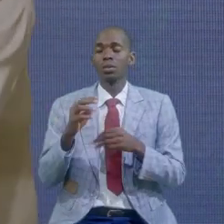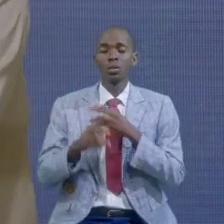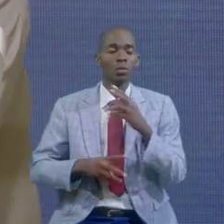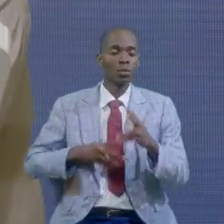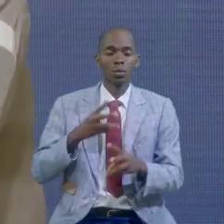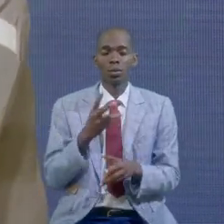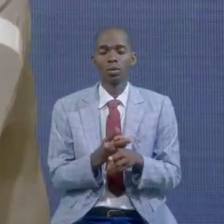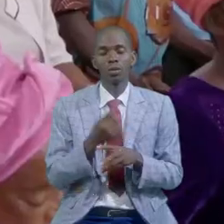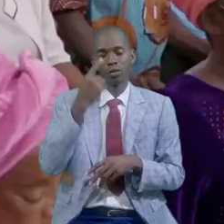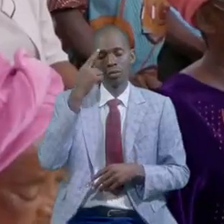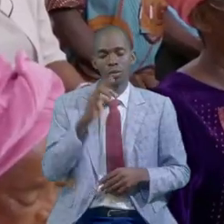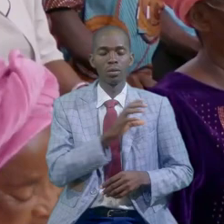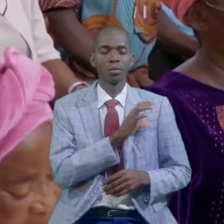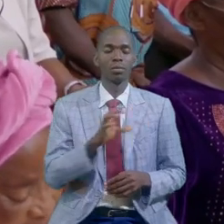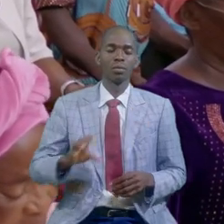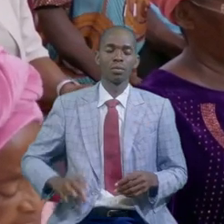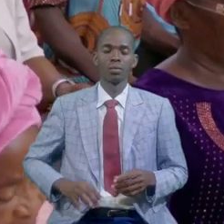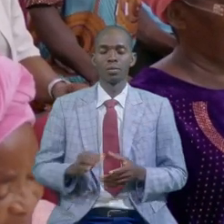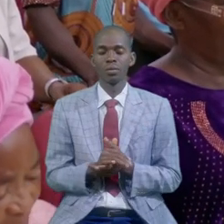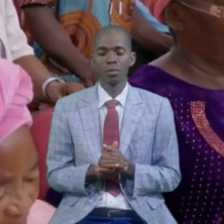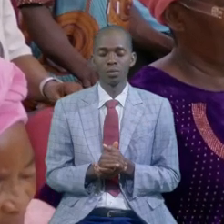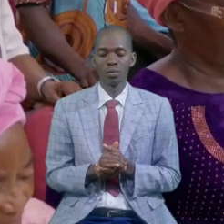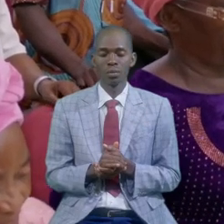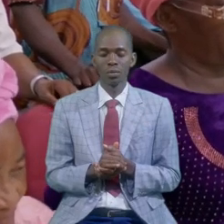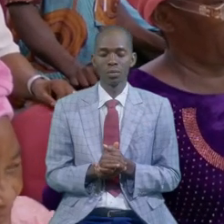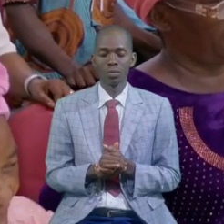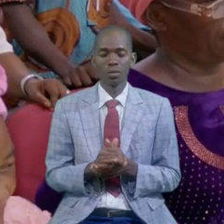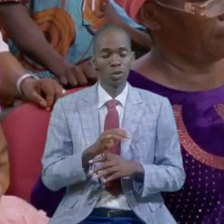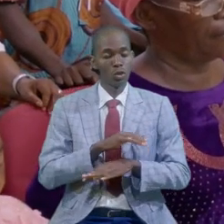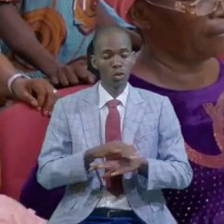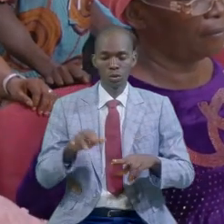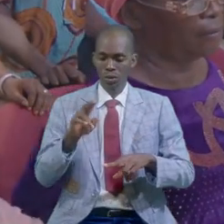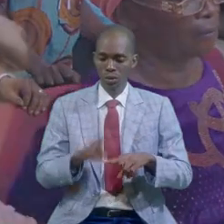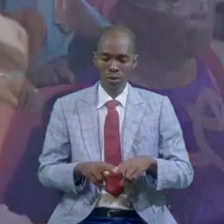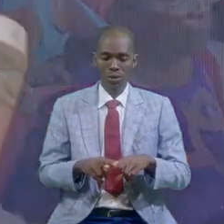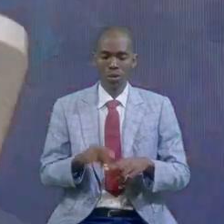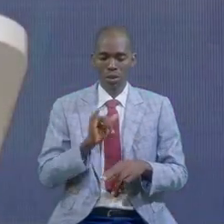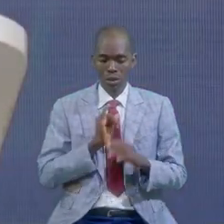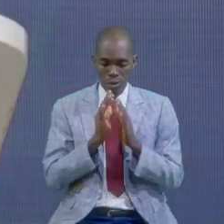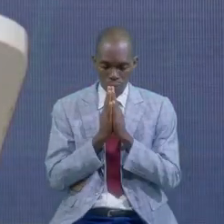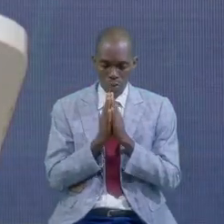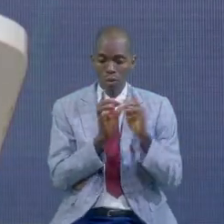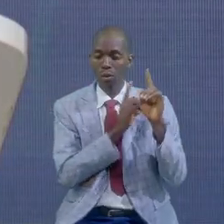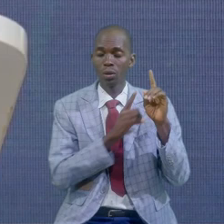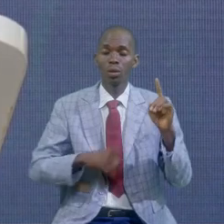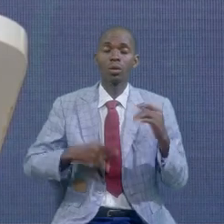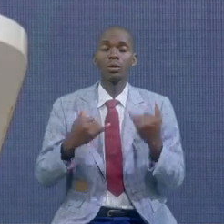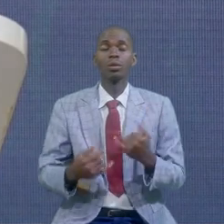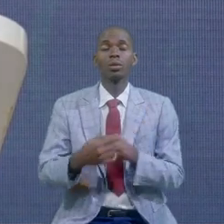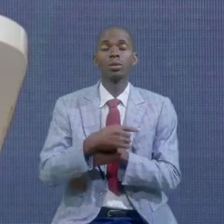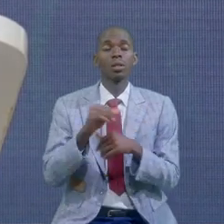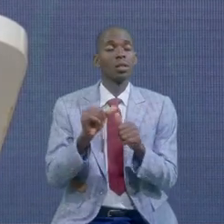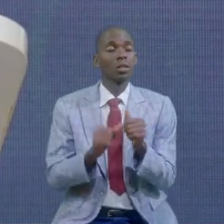for Christ. Don't sit down. I pray, Lord, today, everything we